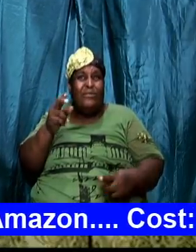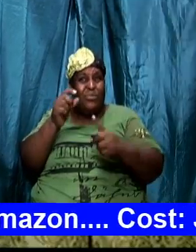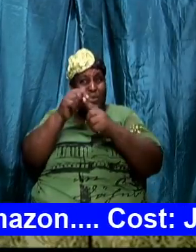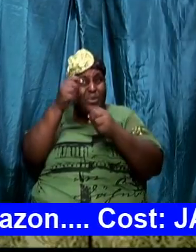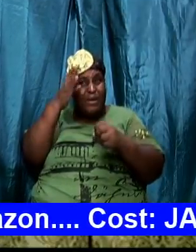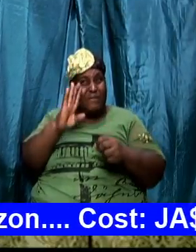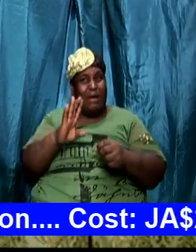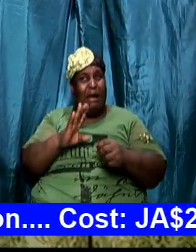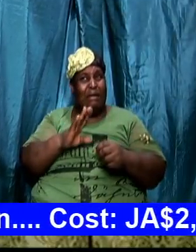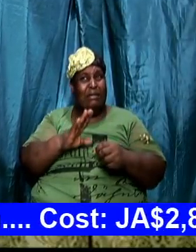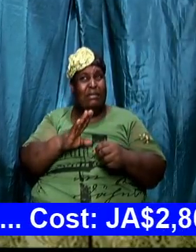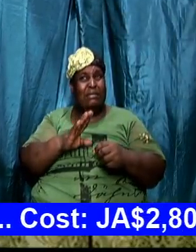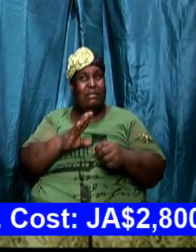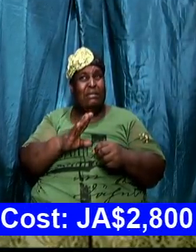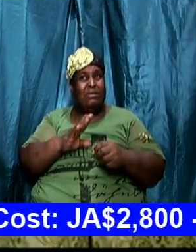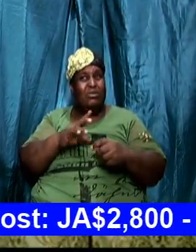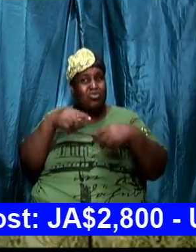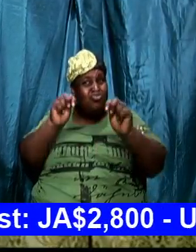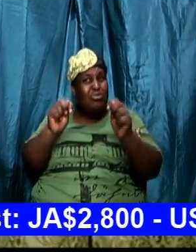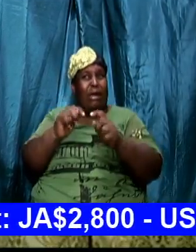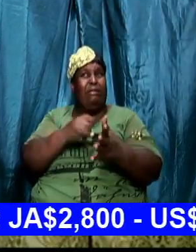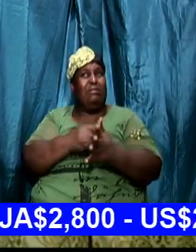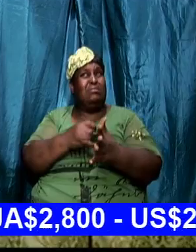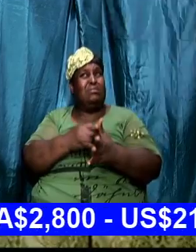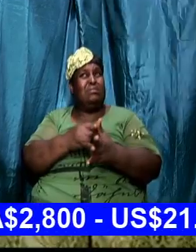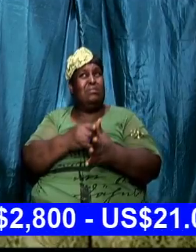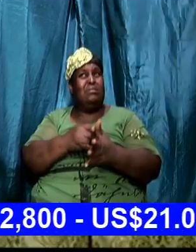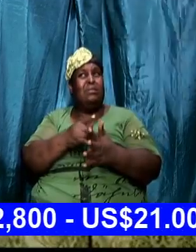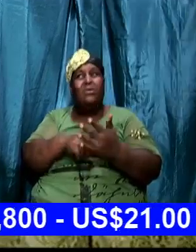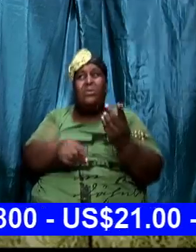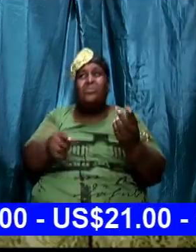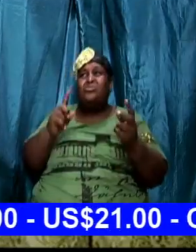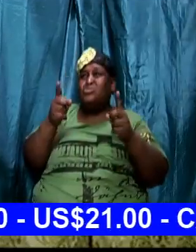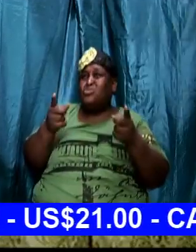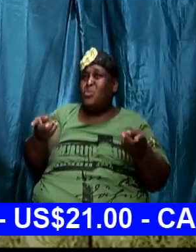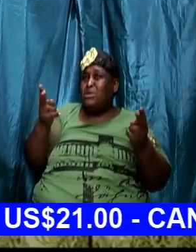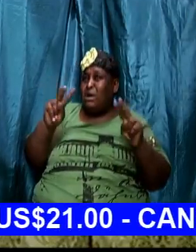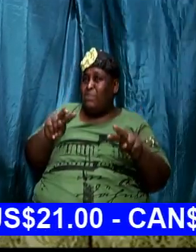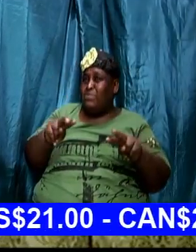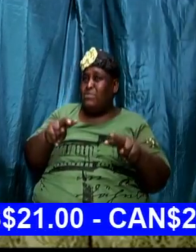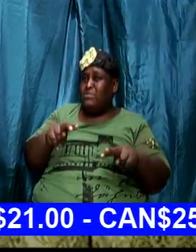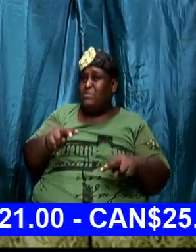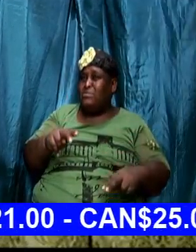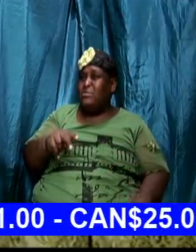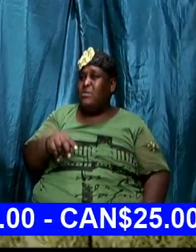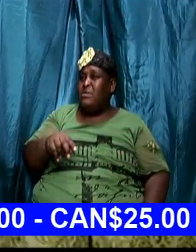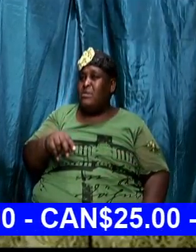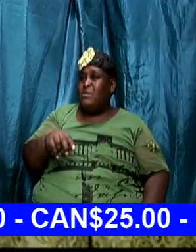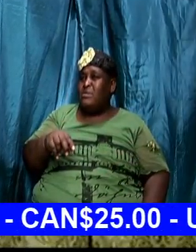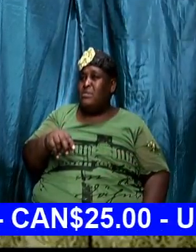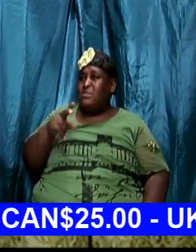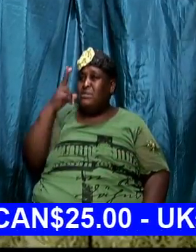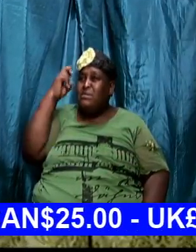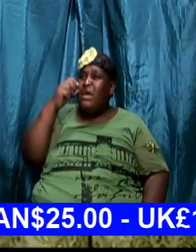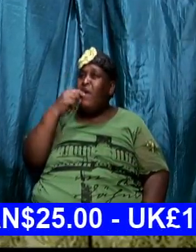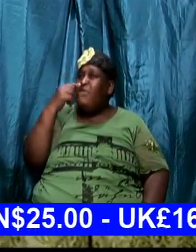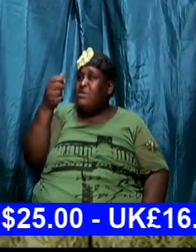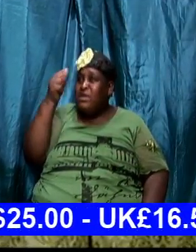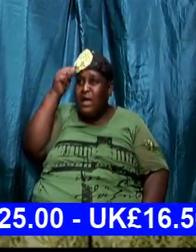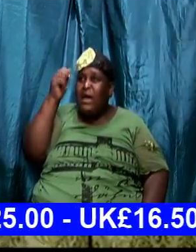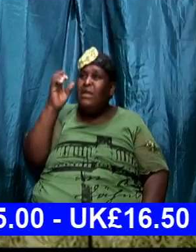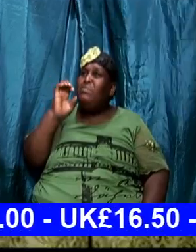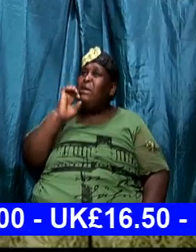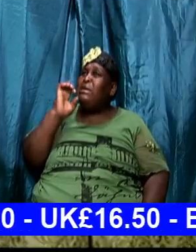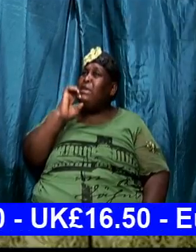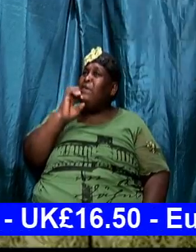Challenge it. Test it. What is going to happen? You're not really going to. You shall not surely die. But your eyes